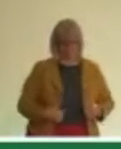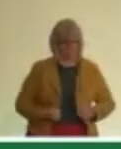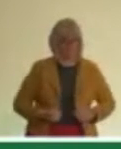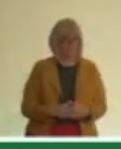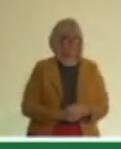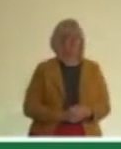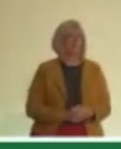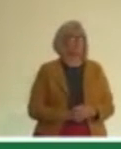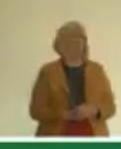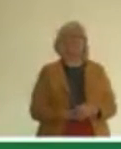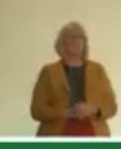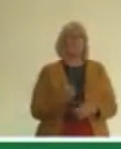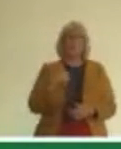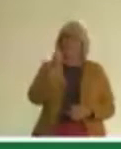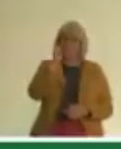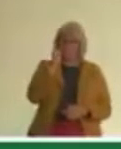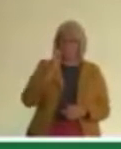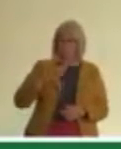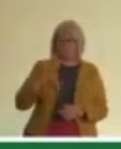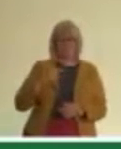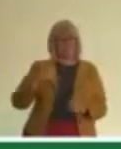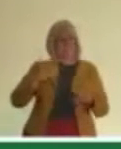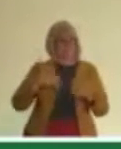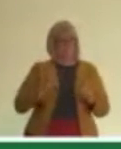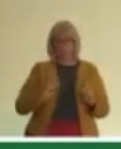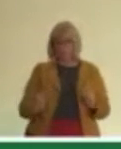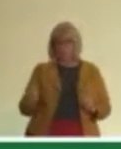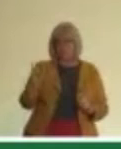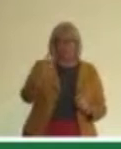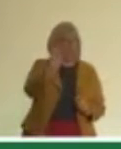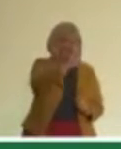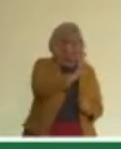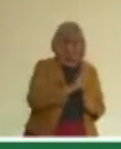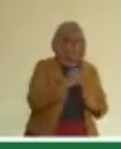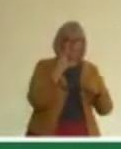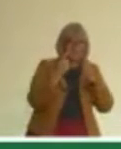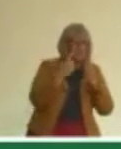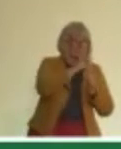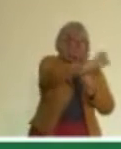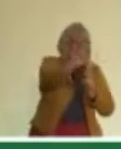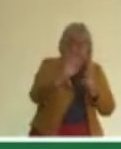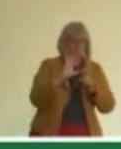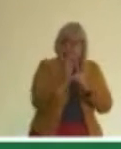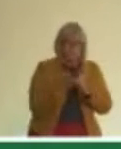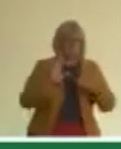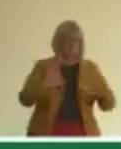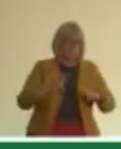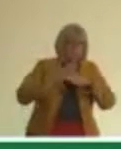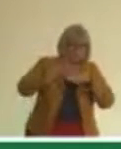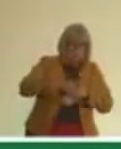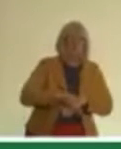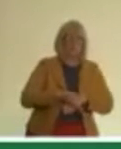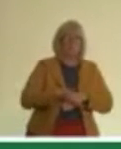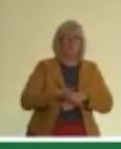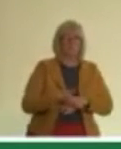I know we're ready because I've been traveling the country. I have seen what you're doing in your communities, how hard you're working, and the difference you're making. You know, when